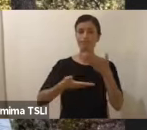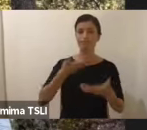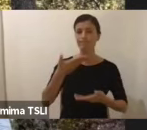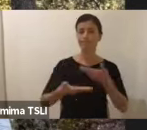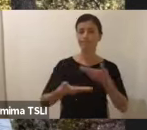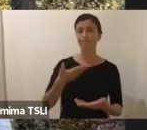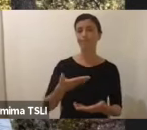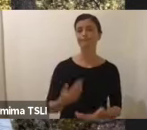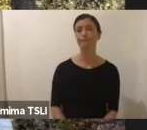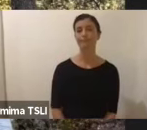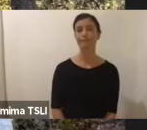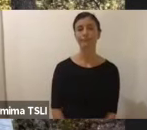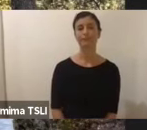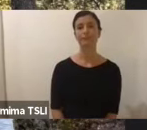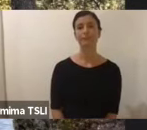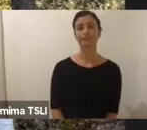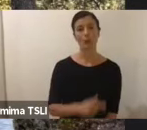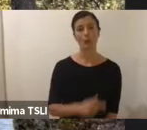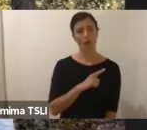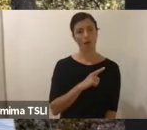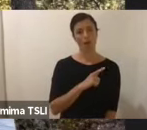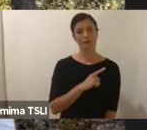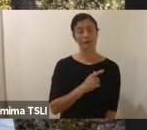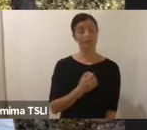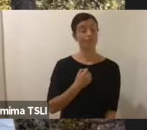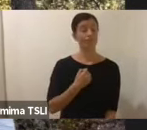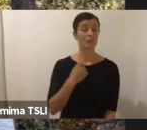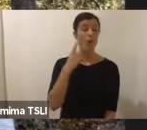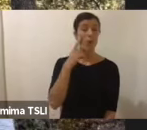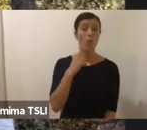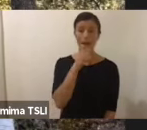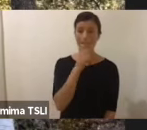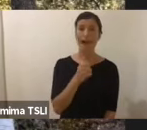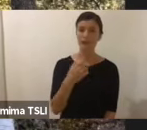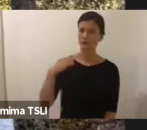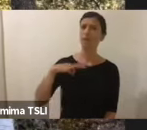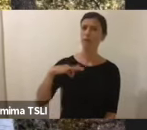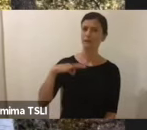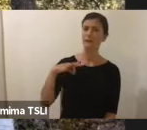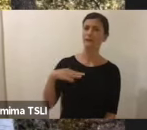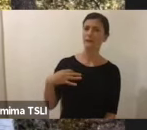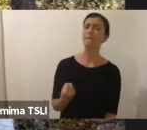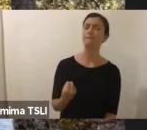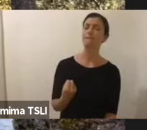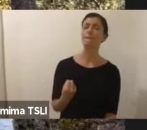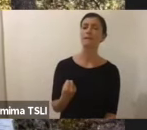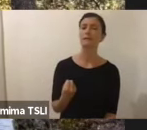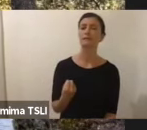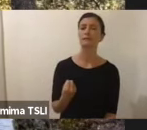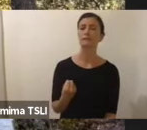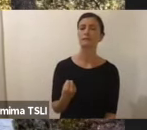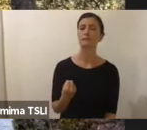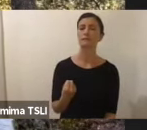because uh i'm a white male and i'm very privileged but i also um uh